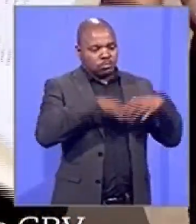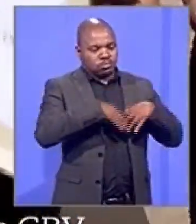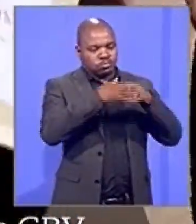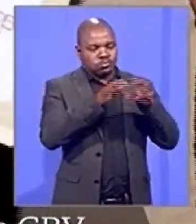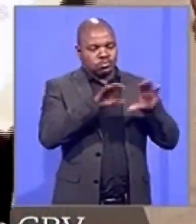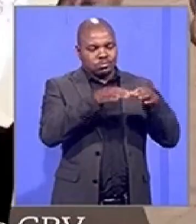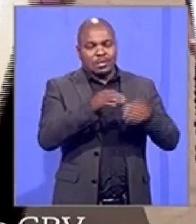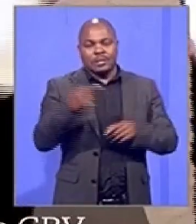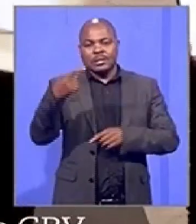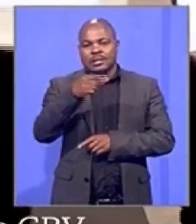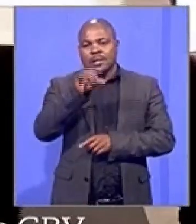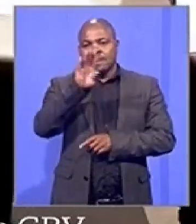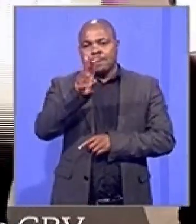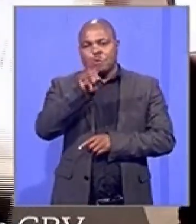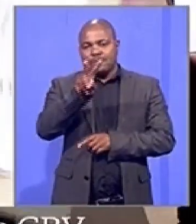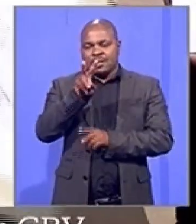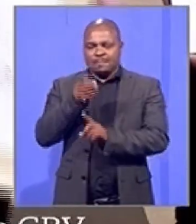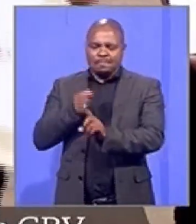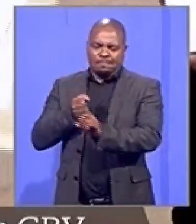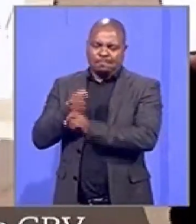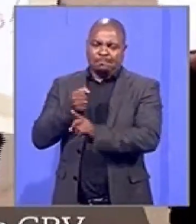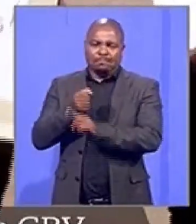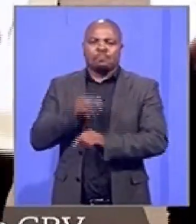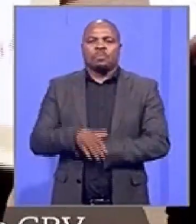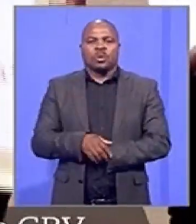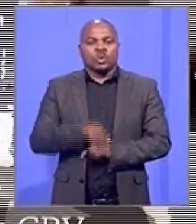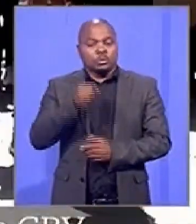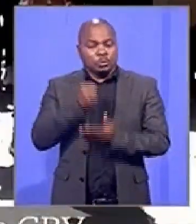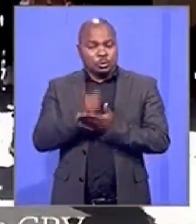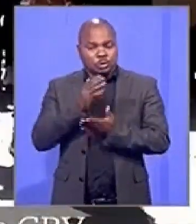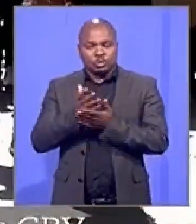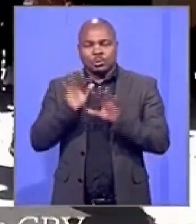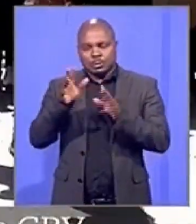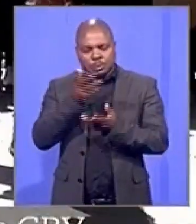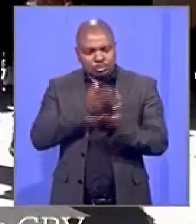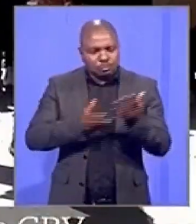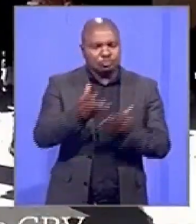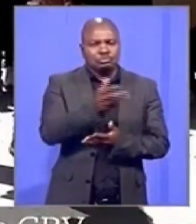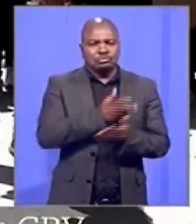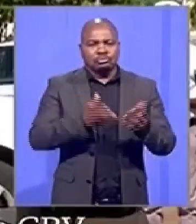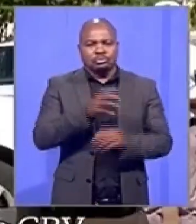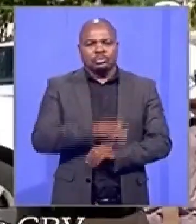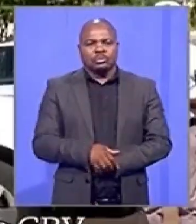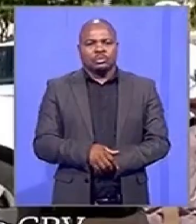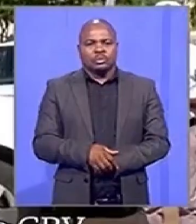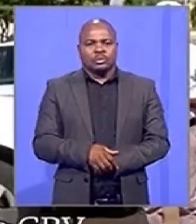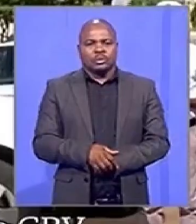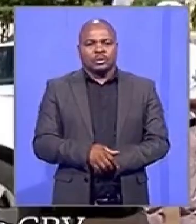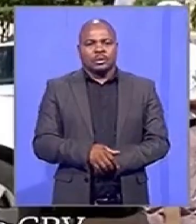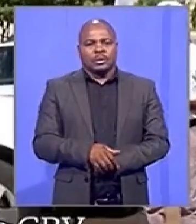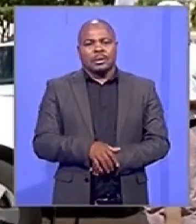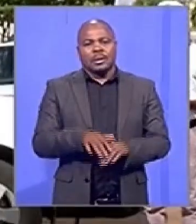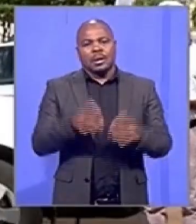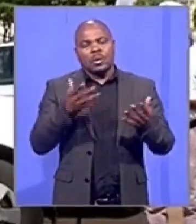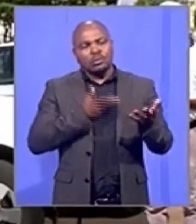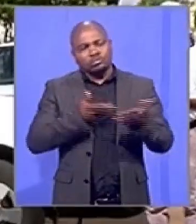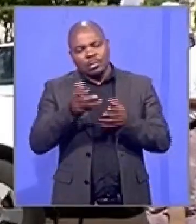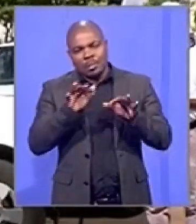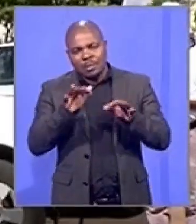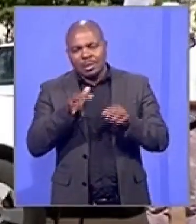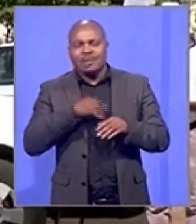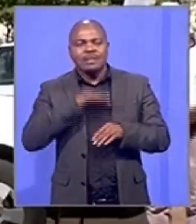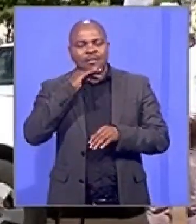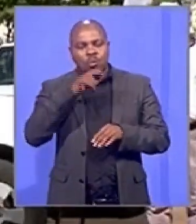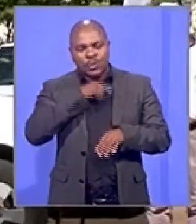le GBV ho netefatsa hore ho ba le ditherisano tse mabapi le taba ena. Communicating virtually with the people is not enough. We wanted to